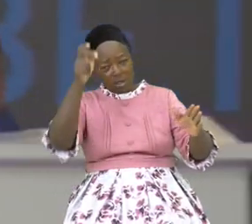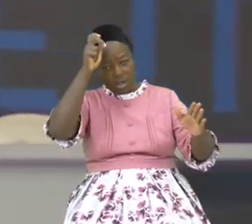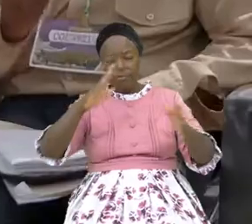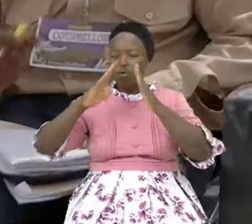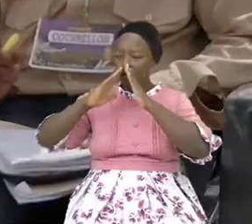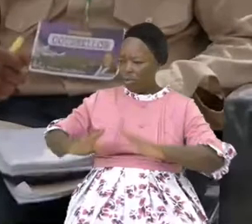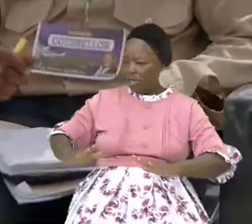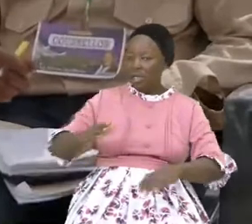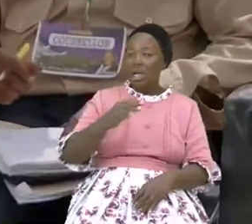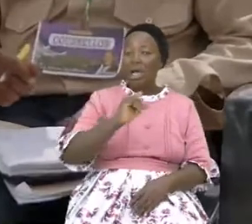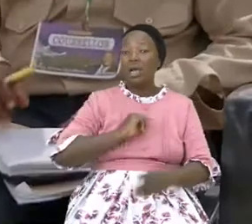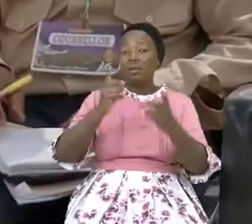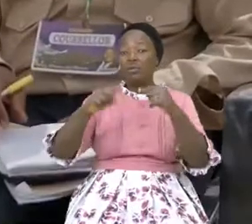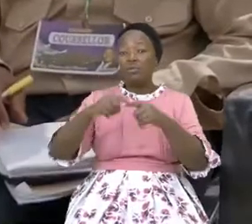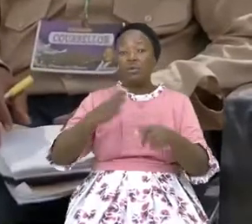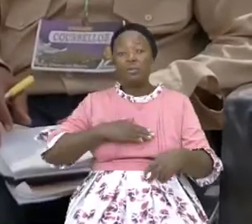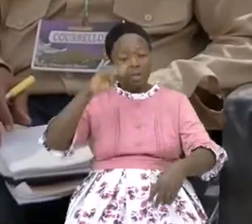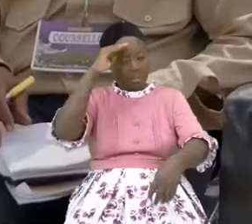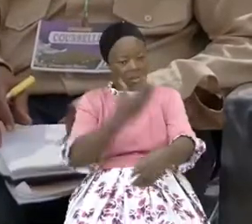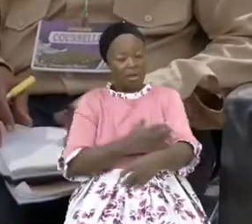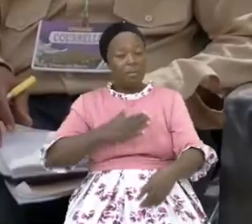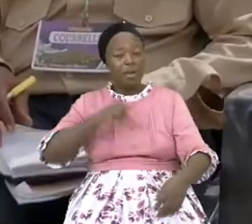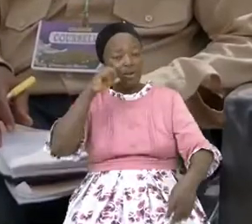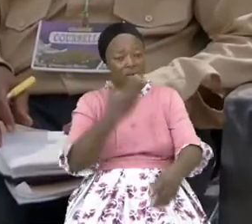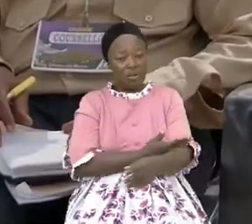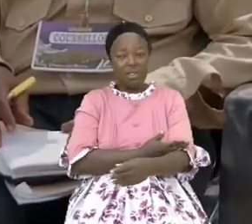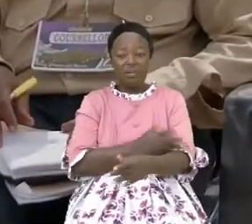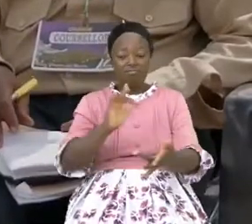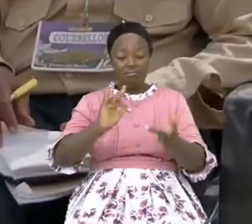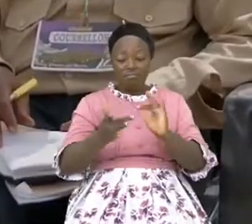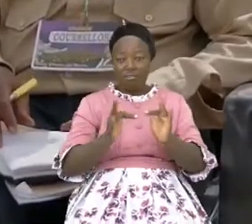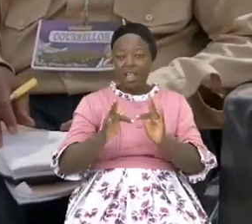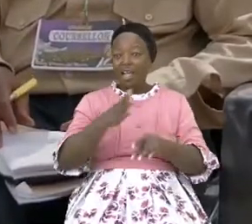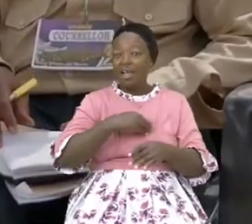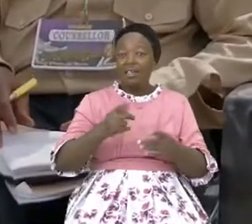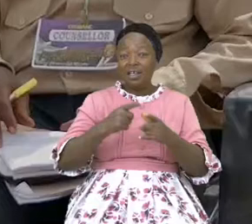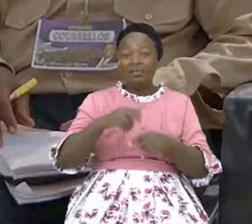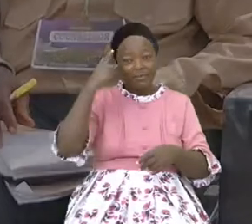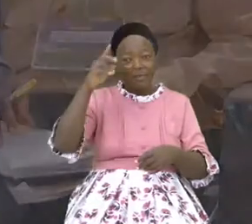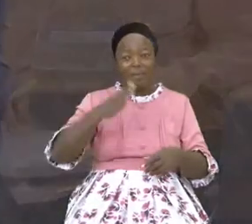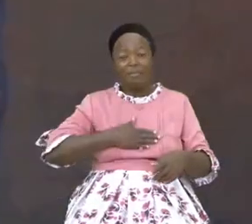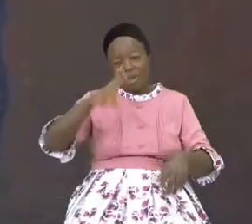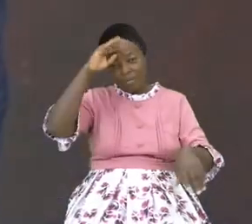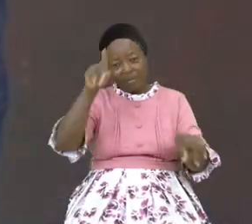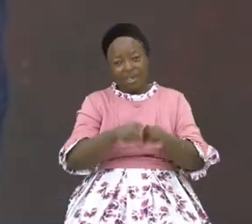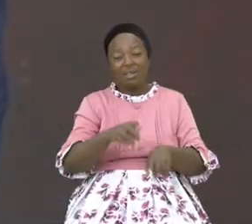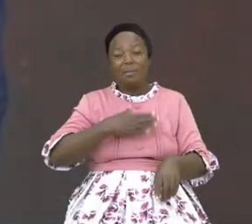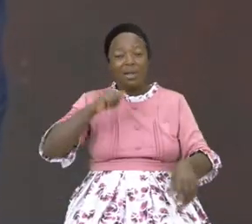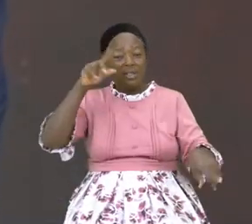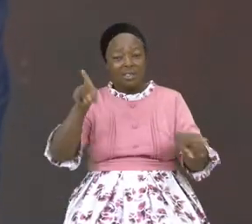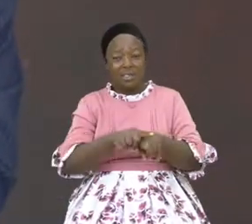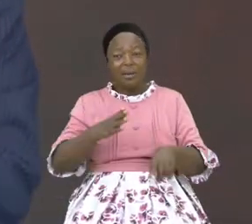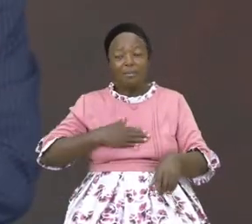I come to my son, my daughter, online, and on behalf of that, my daughter,